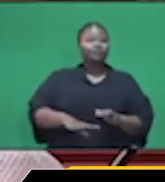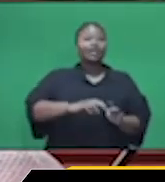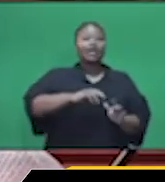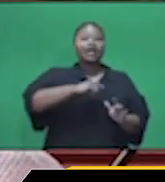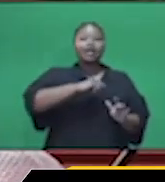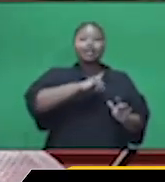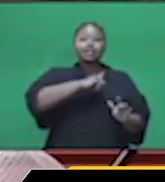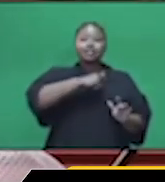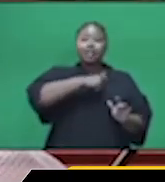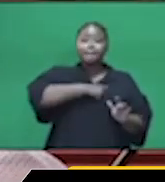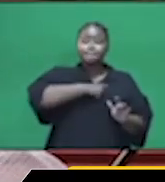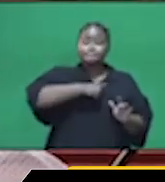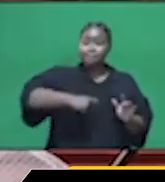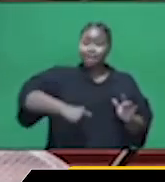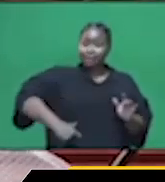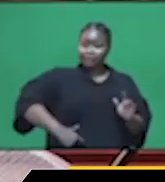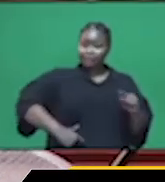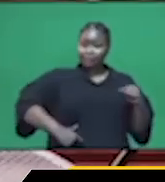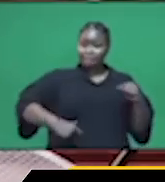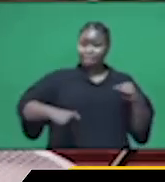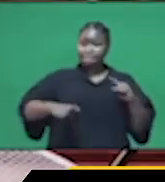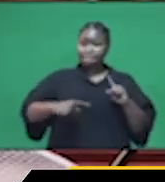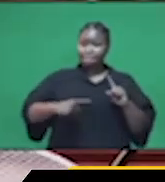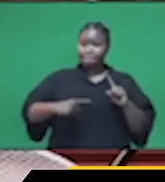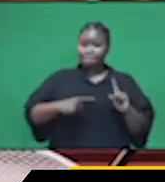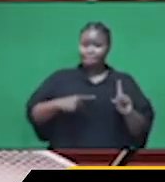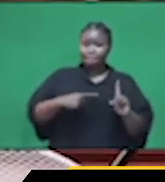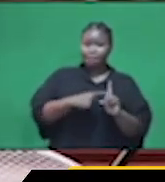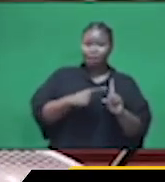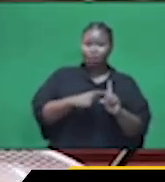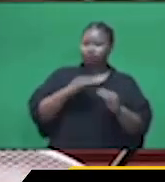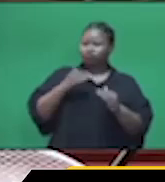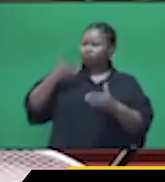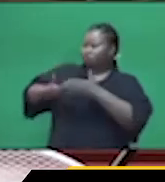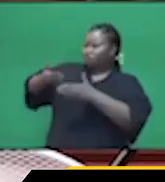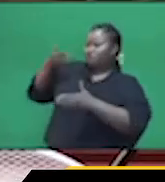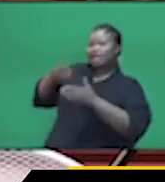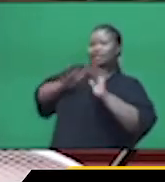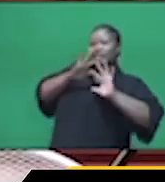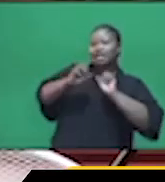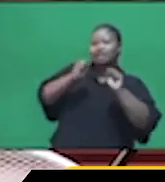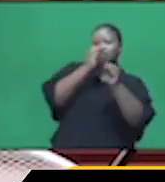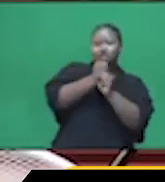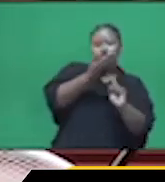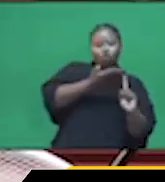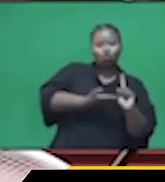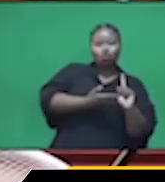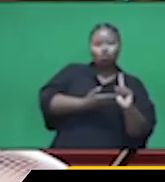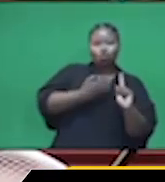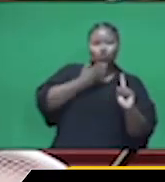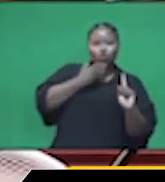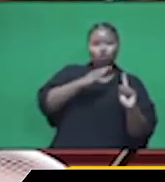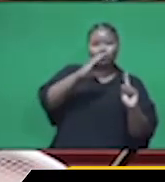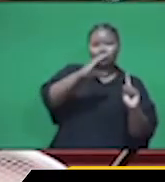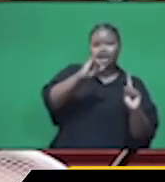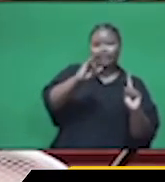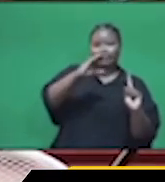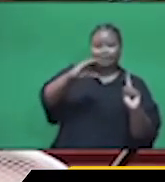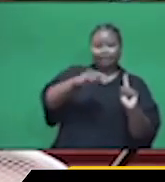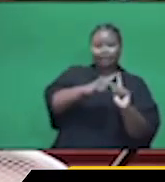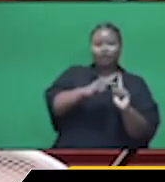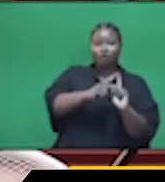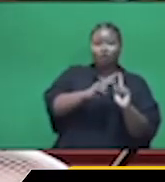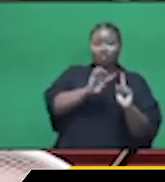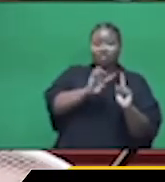told me how just over 10 years ago, the Commander-in-Chief of EFF invited